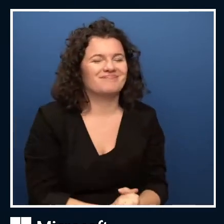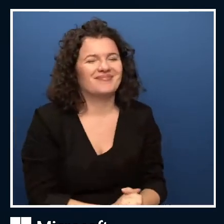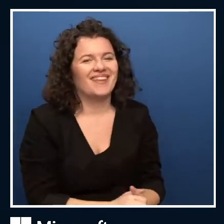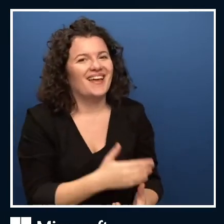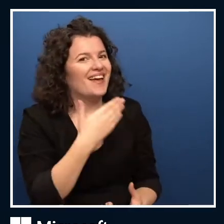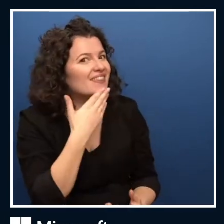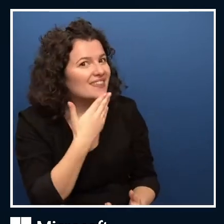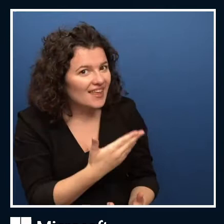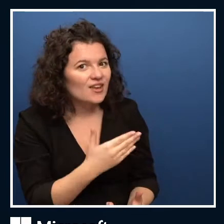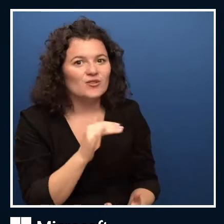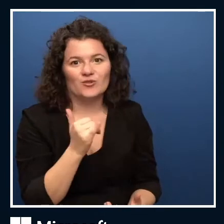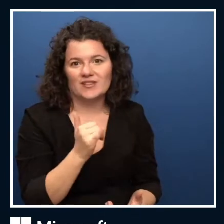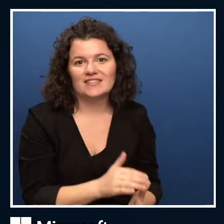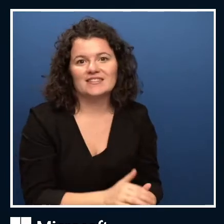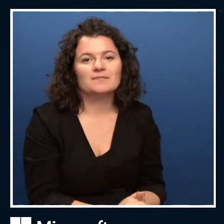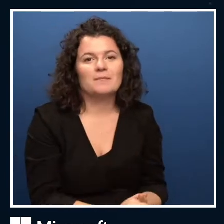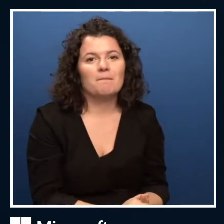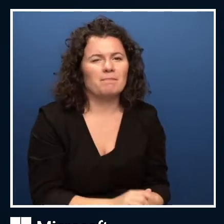second.